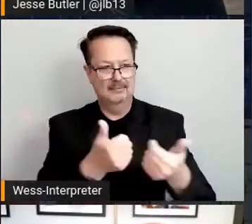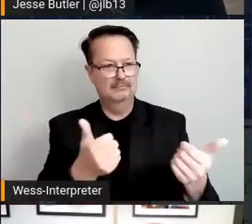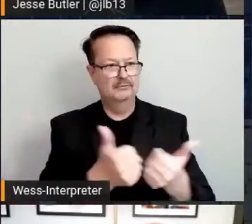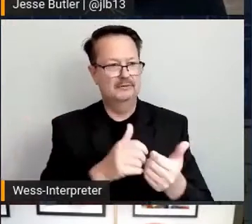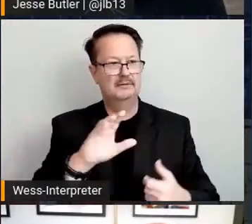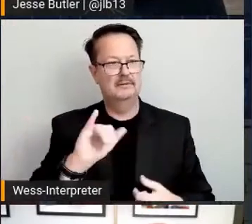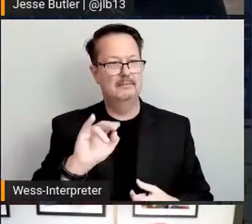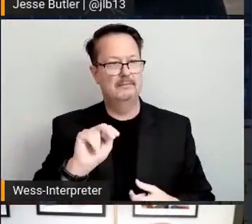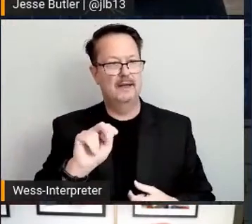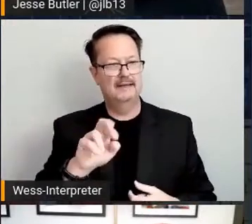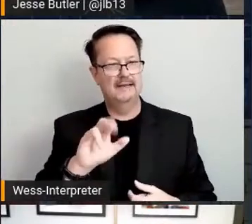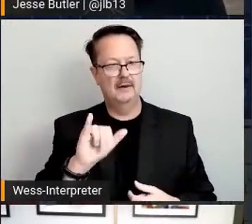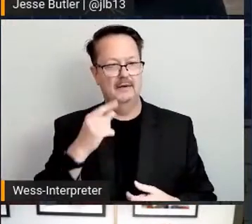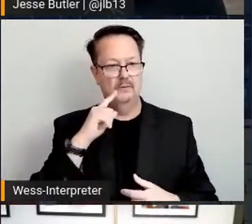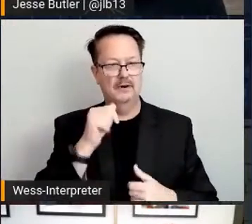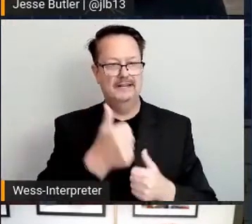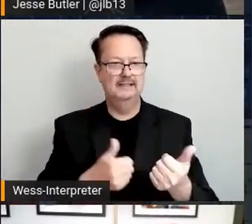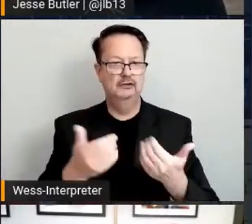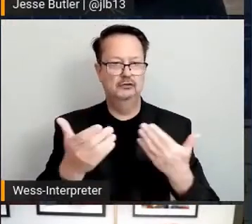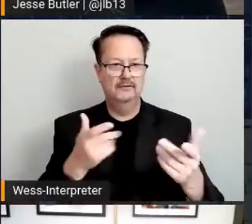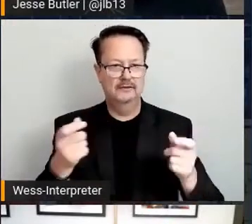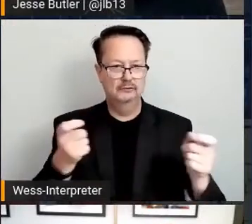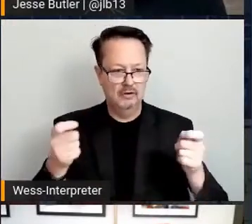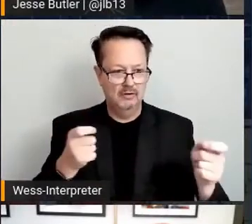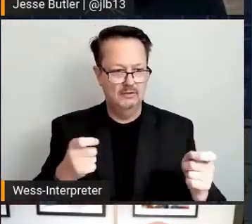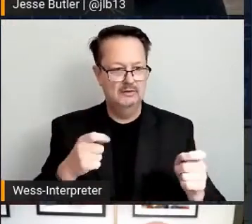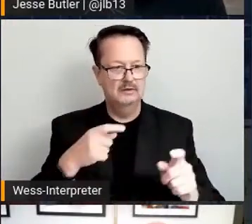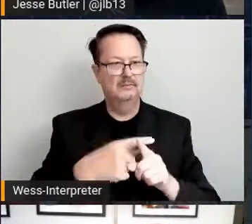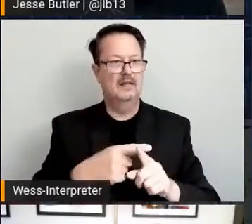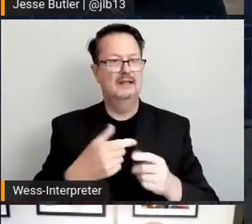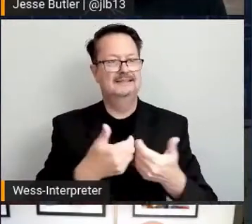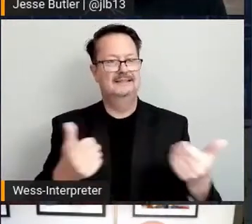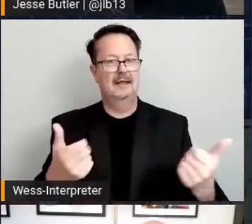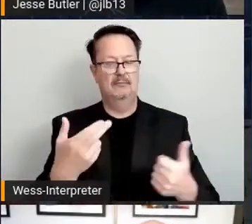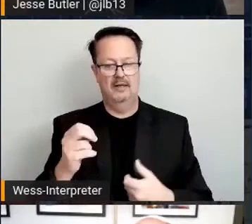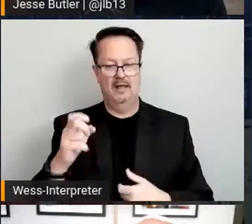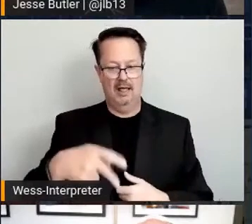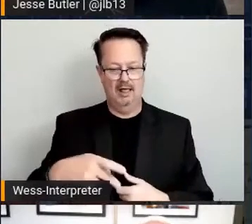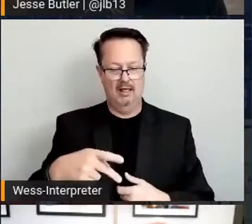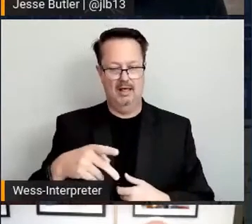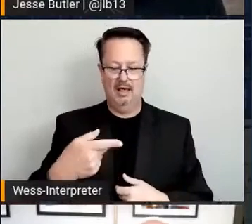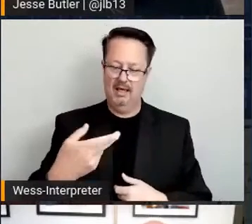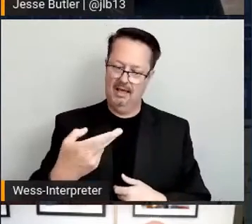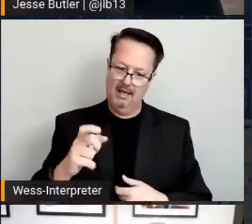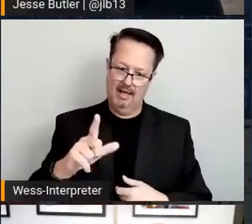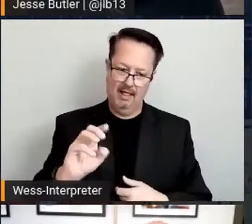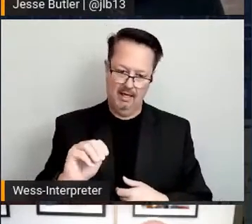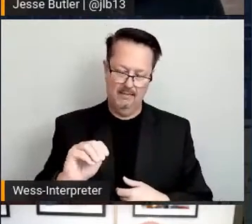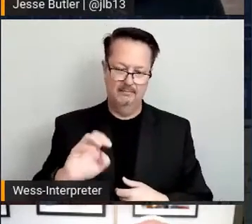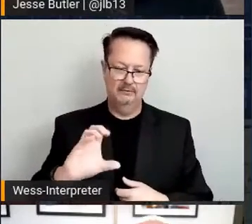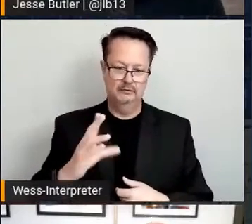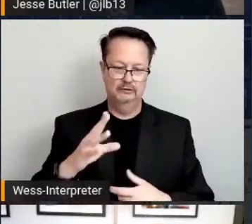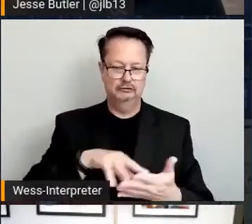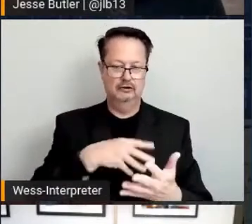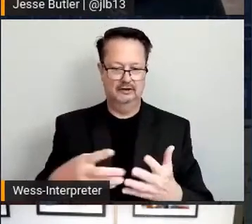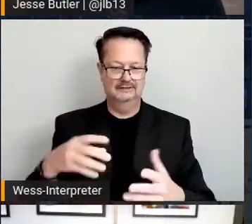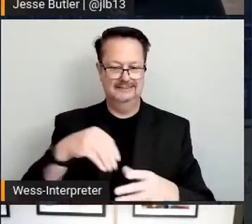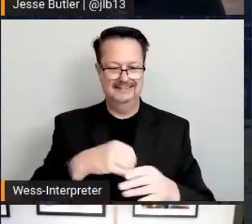each of the service controllers and separate Helm charts in individual ECR public